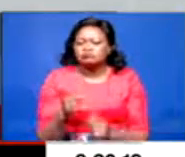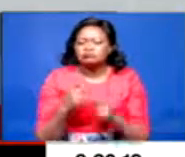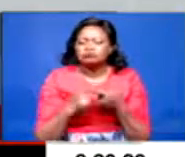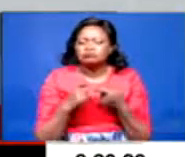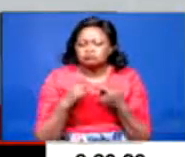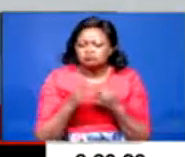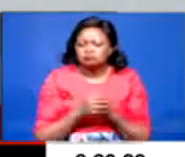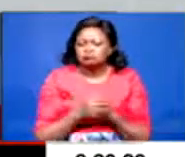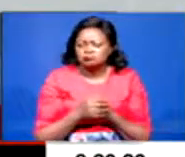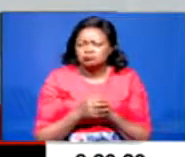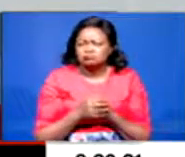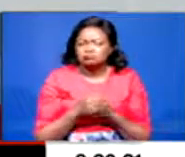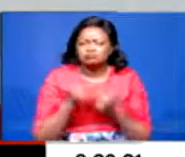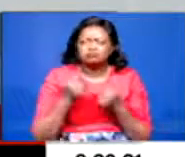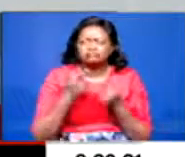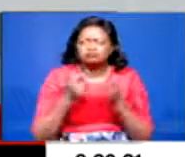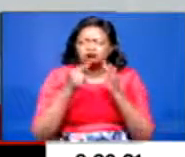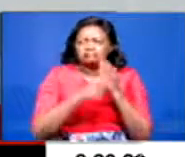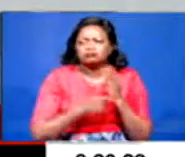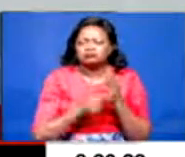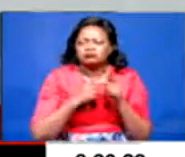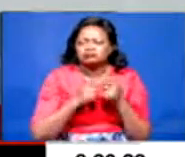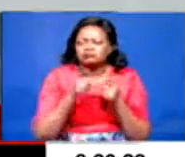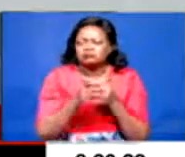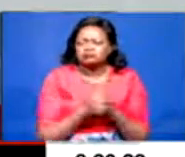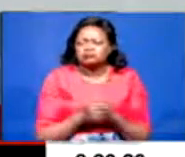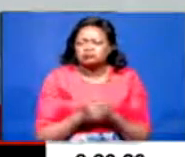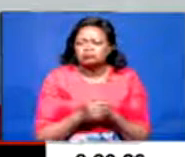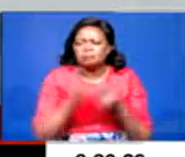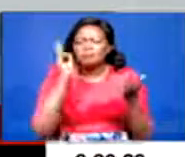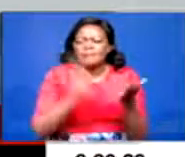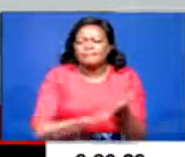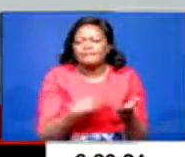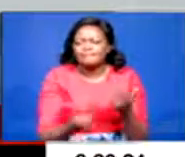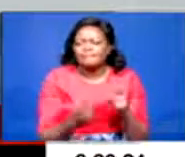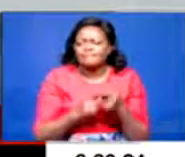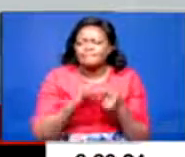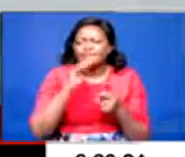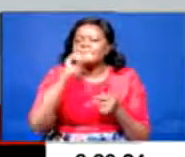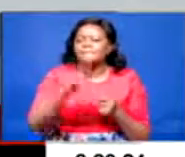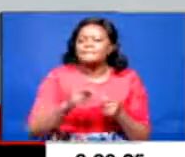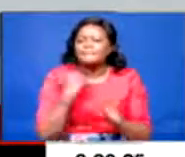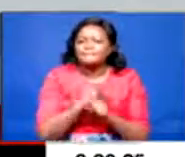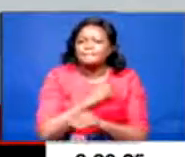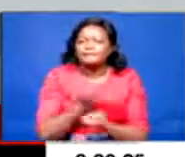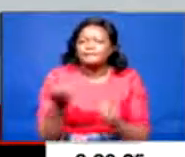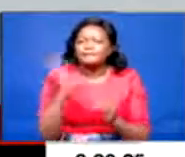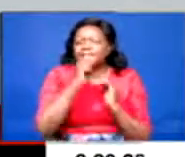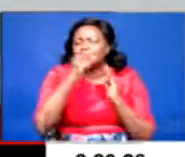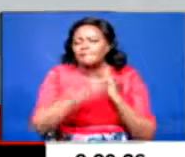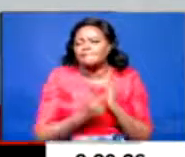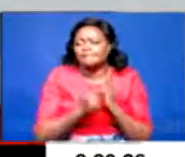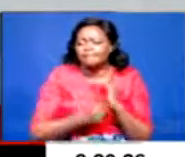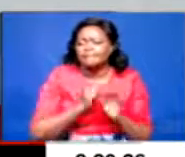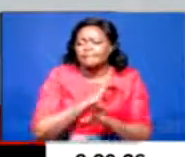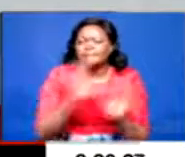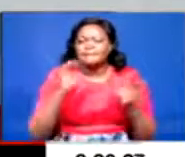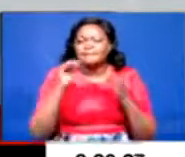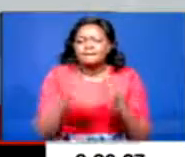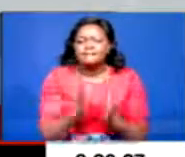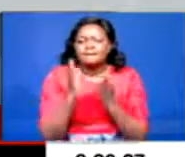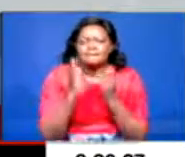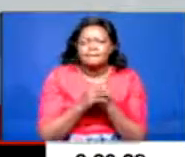kit suffered such massive failures that we decided, you know what, this BVR is not working. We went back to manual. So there's no way to